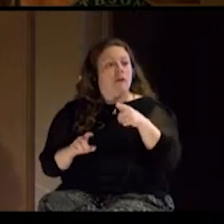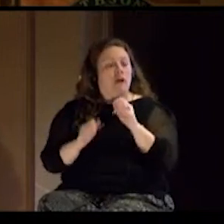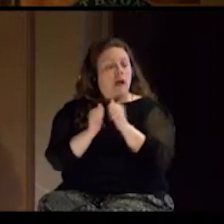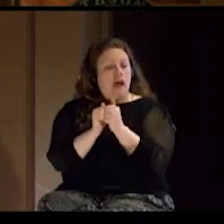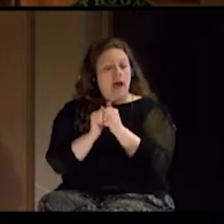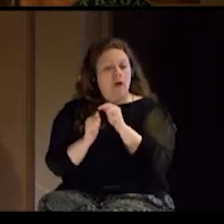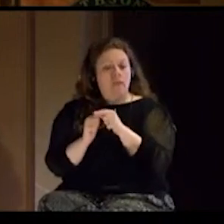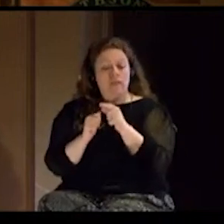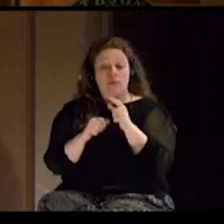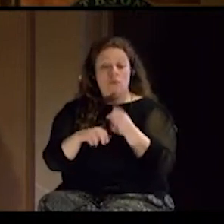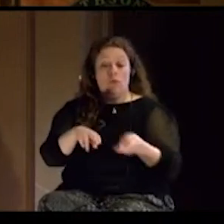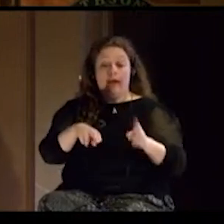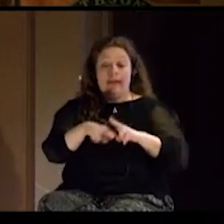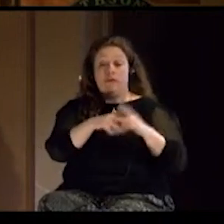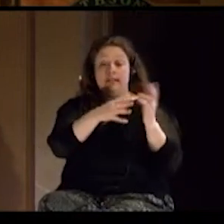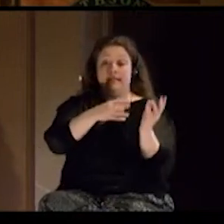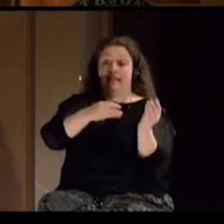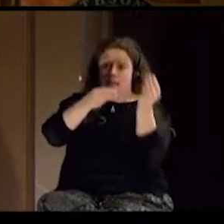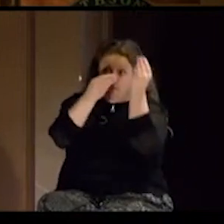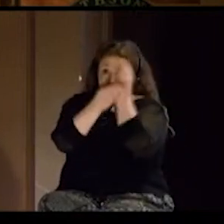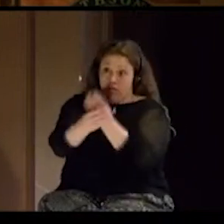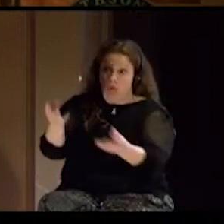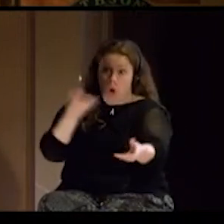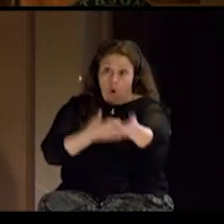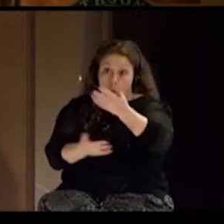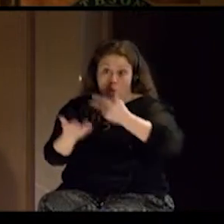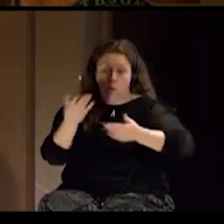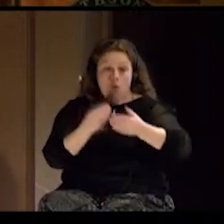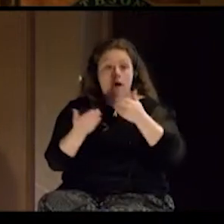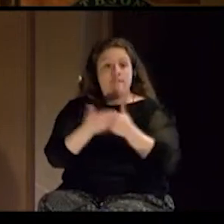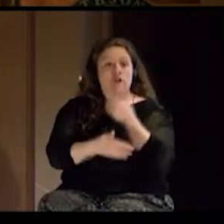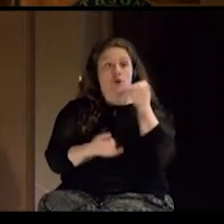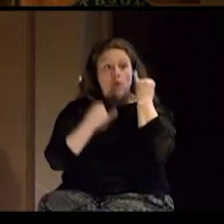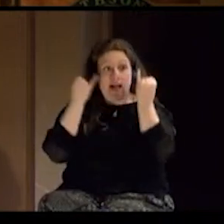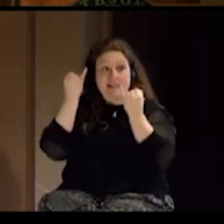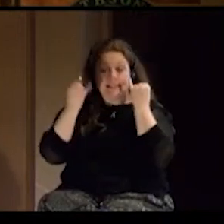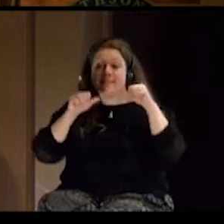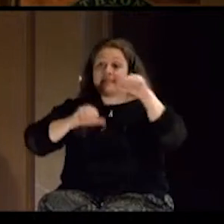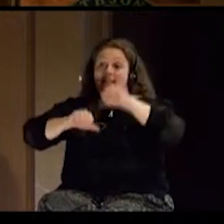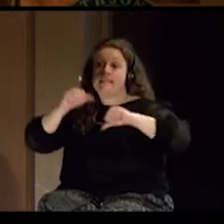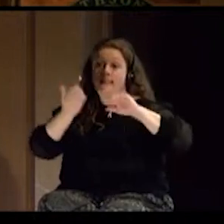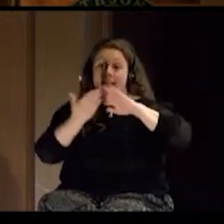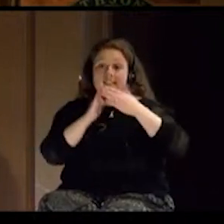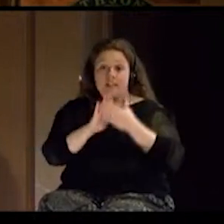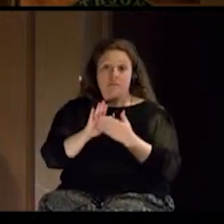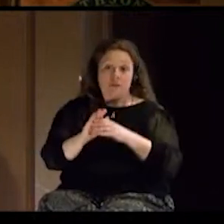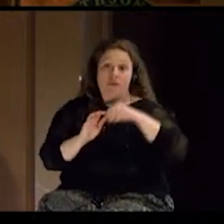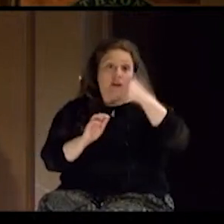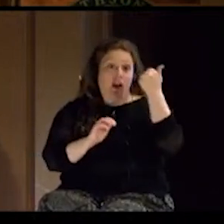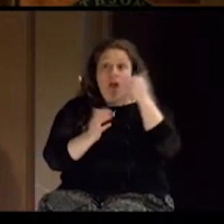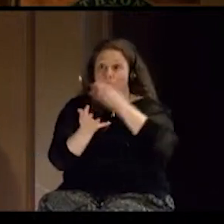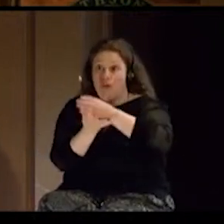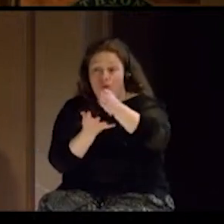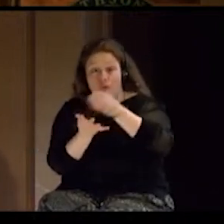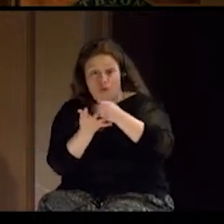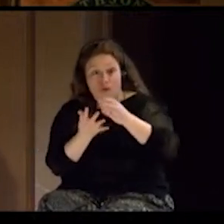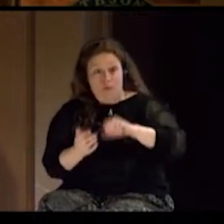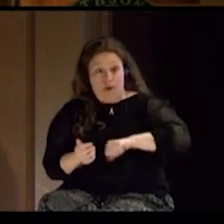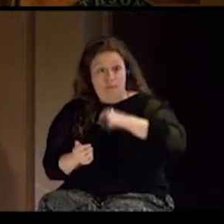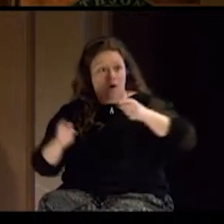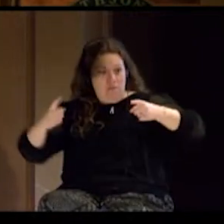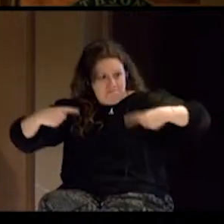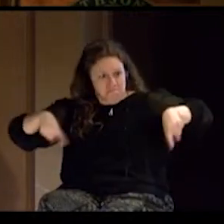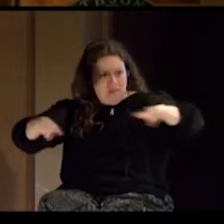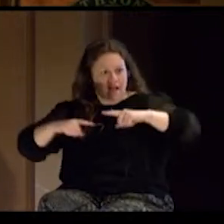new ideas, perspective, and skills into the wider science community and beyond. And we're honoured and proud that they are back to share their